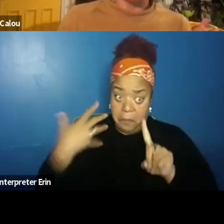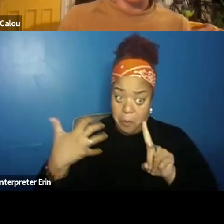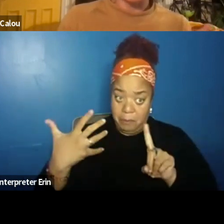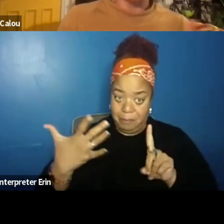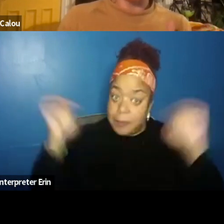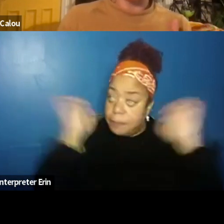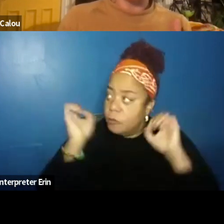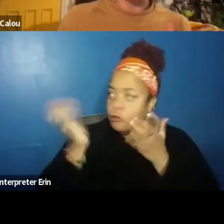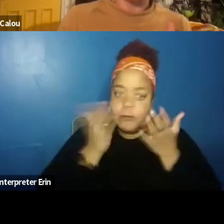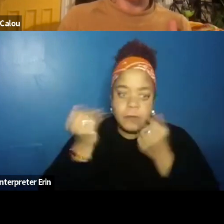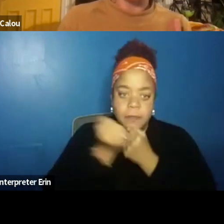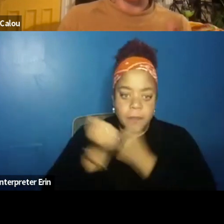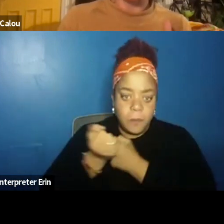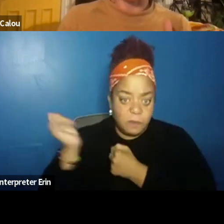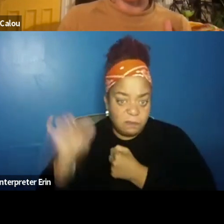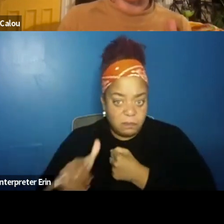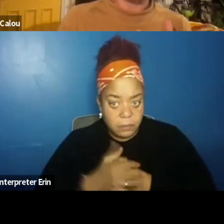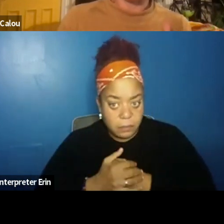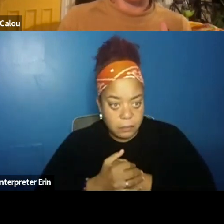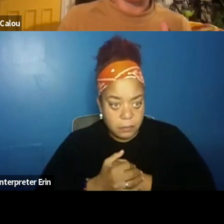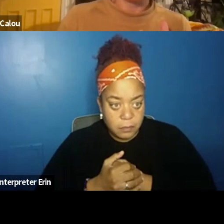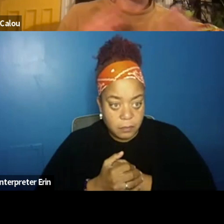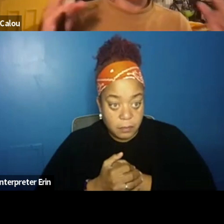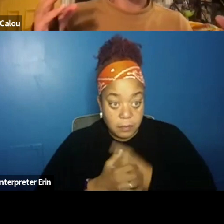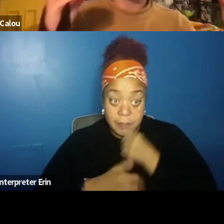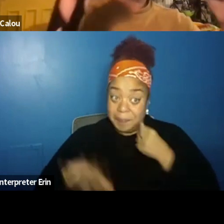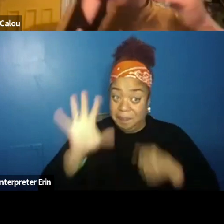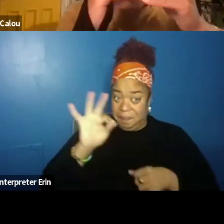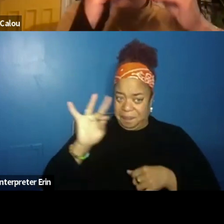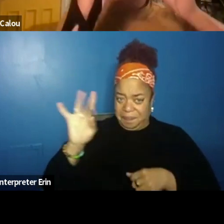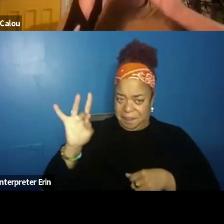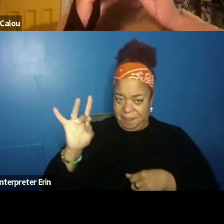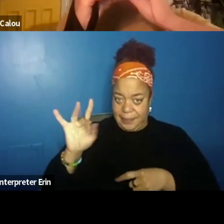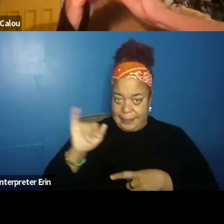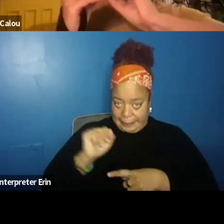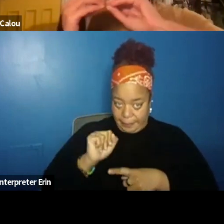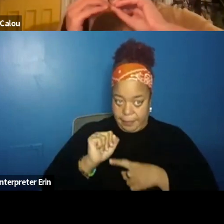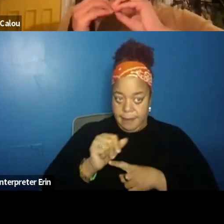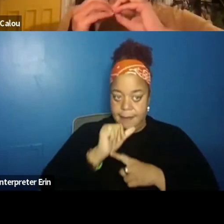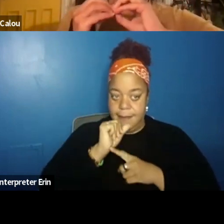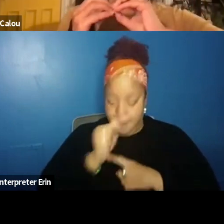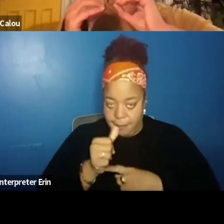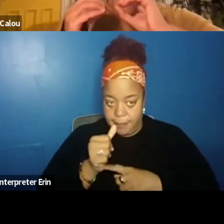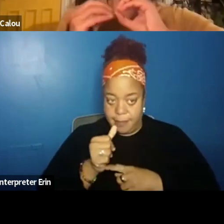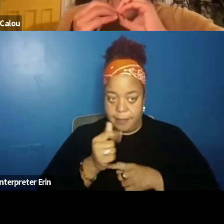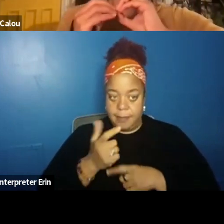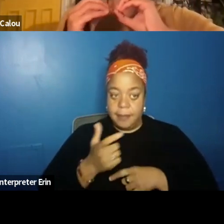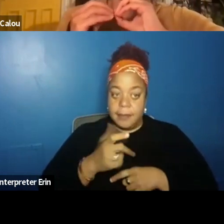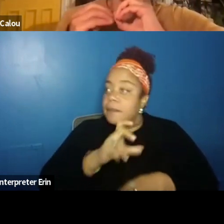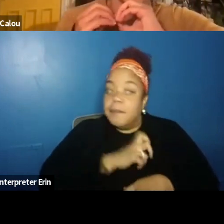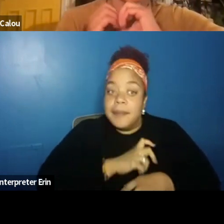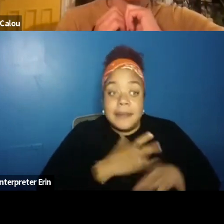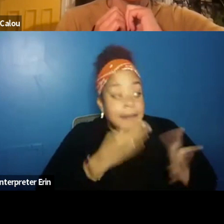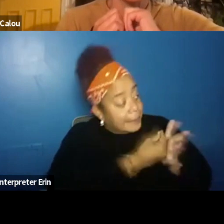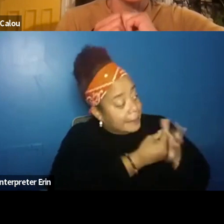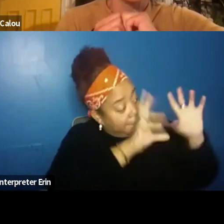not working to begin divesting for police and 911. They're actually cementing that relationship. So if they wanted to